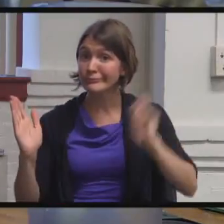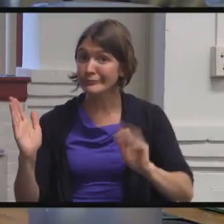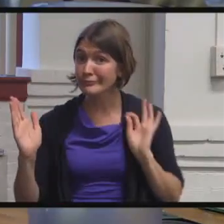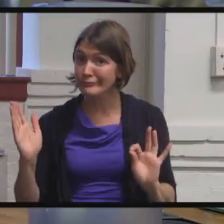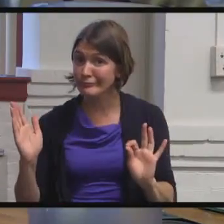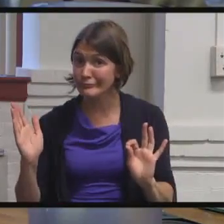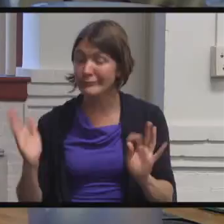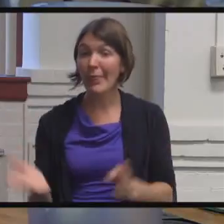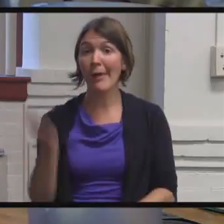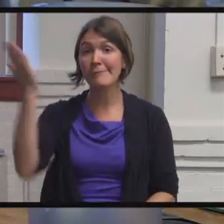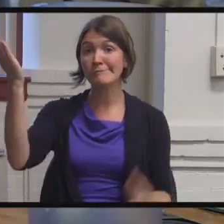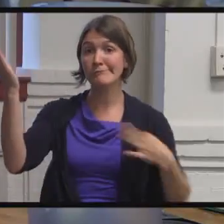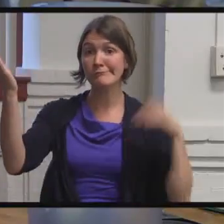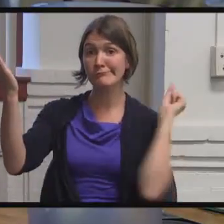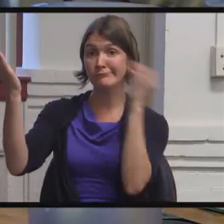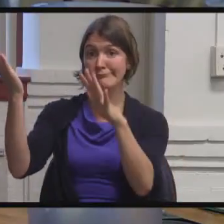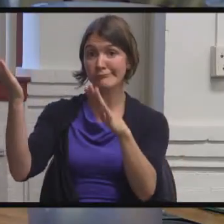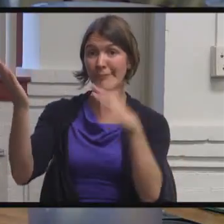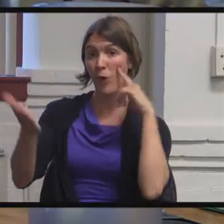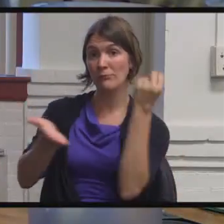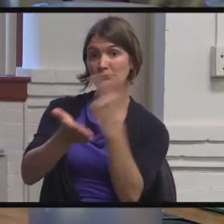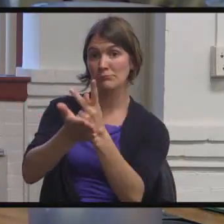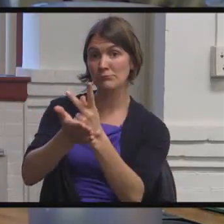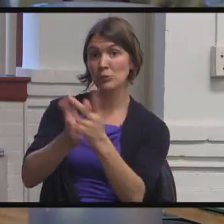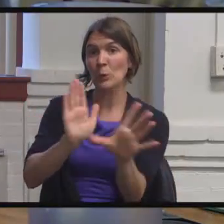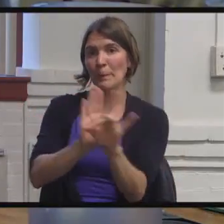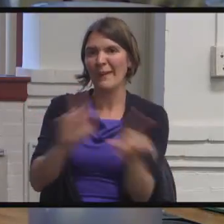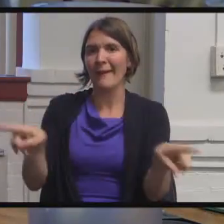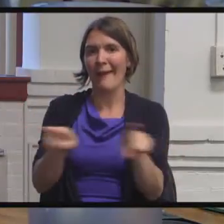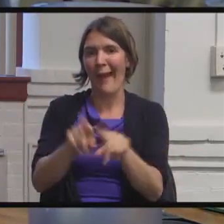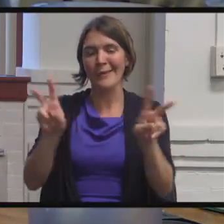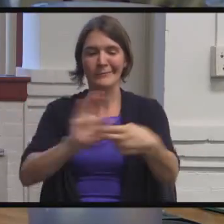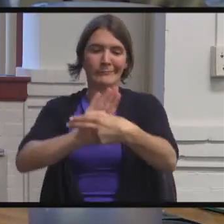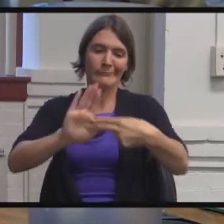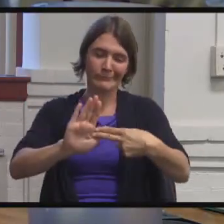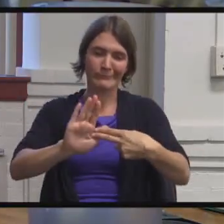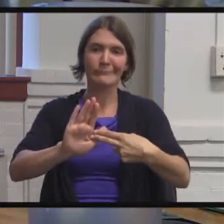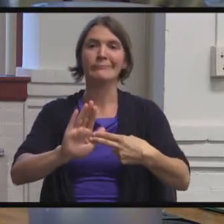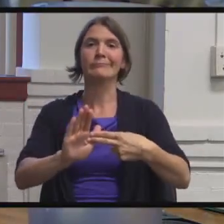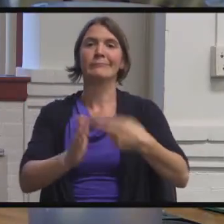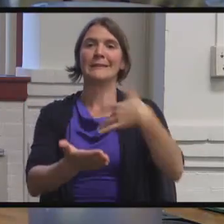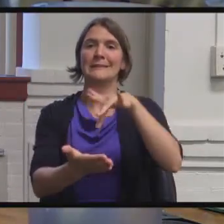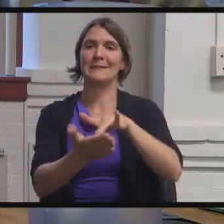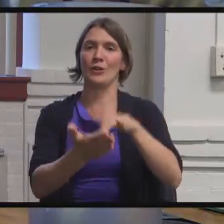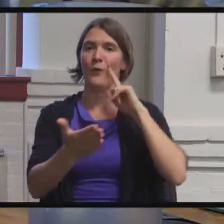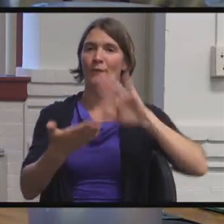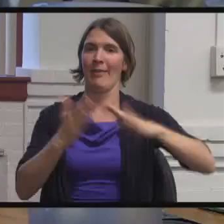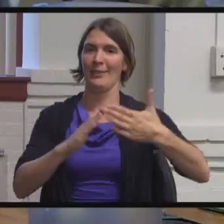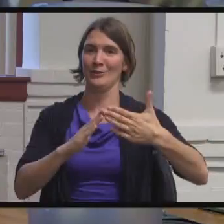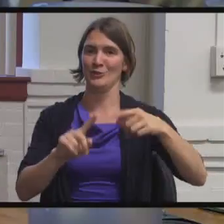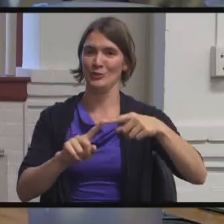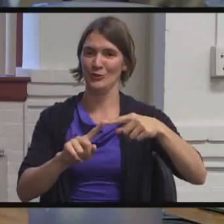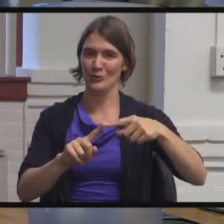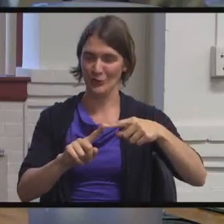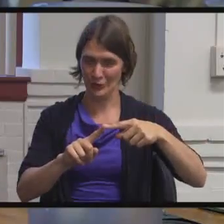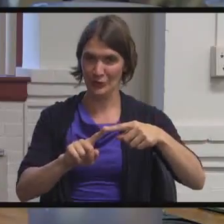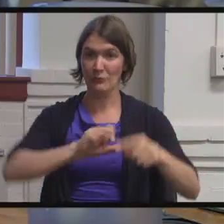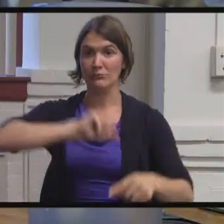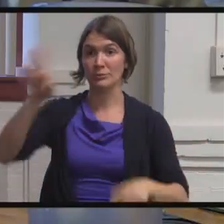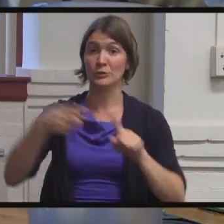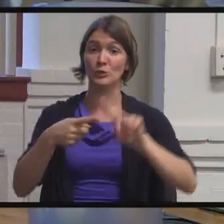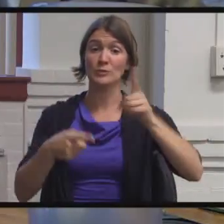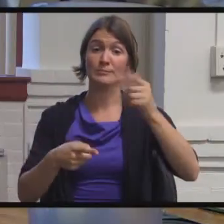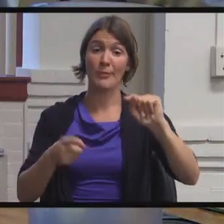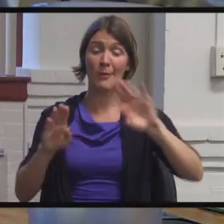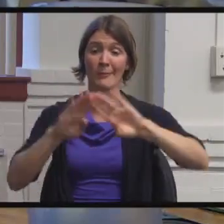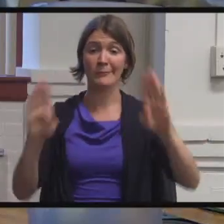in submitting that designation renewal application to the Department of